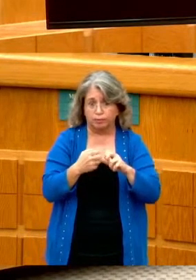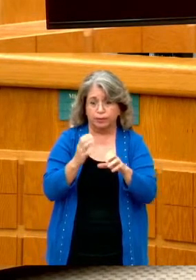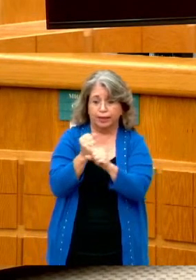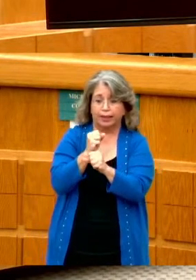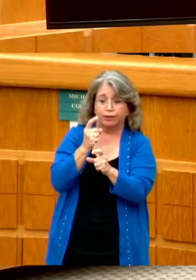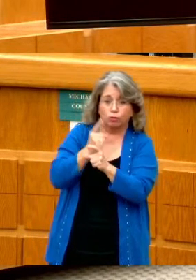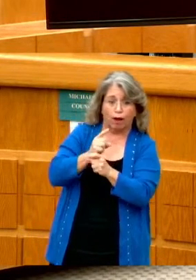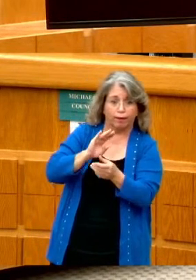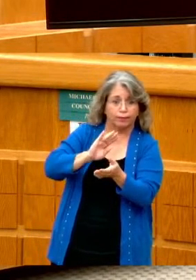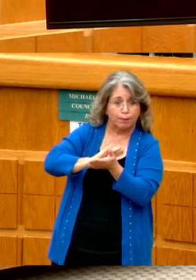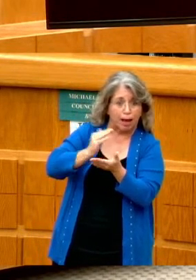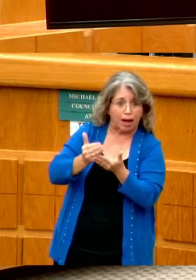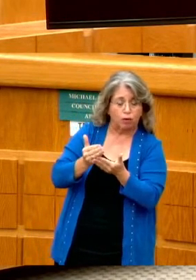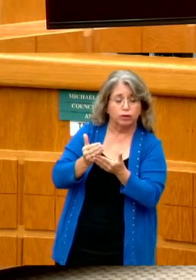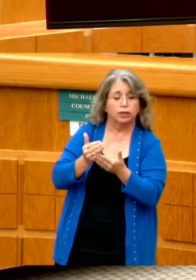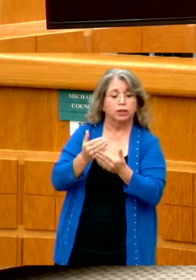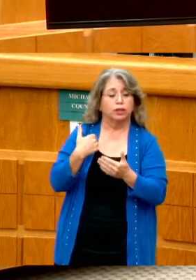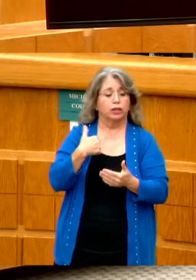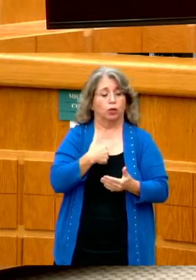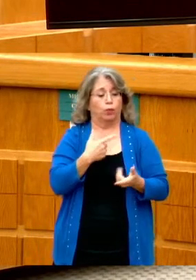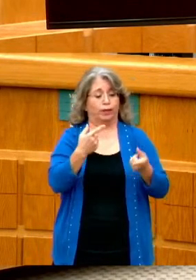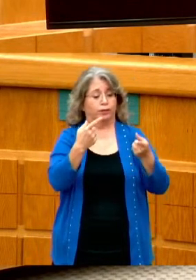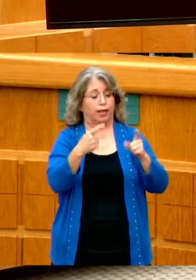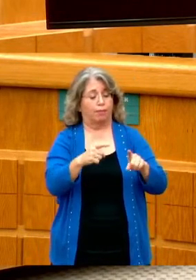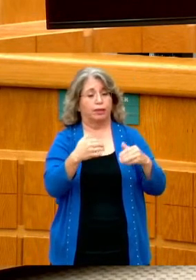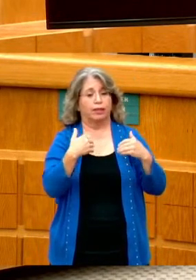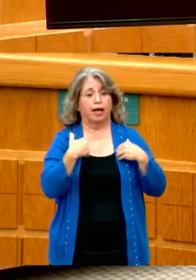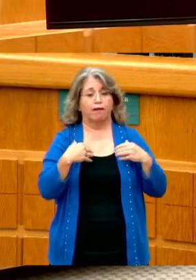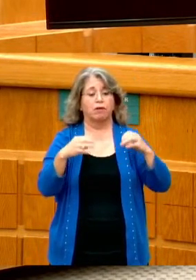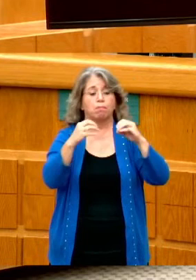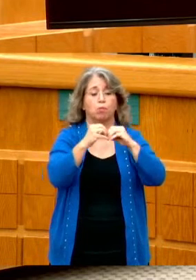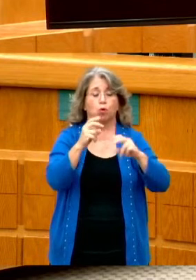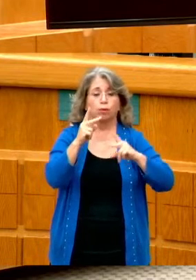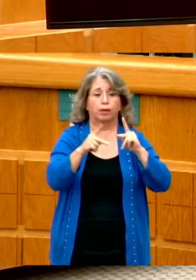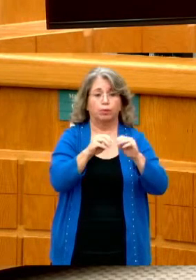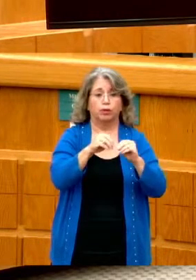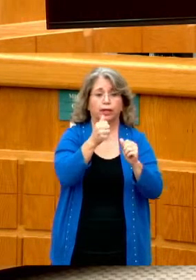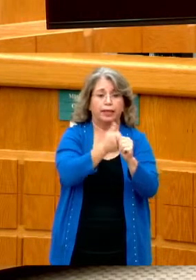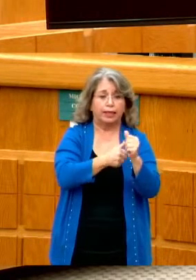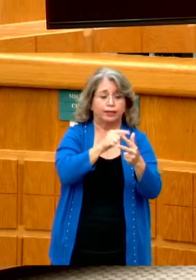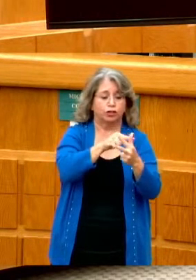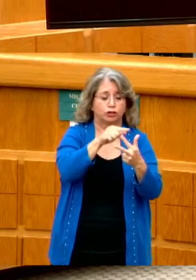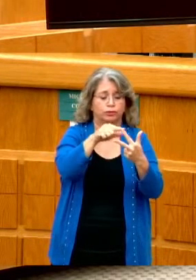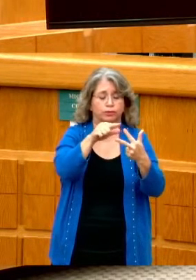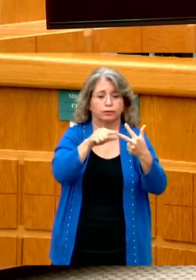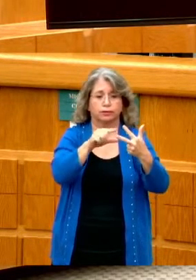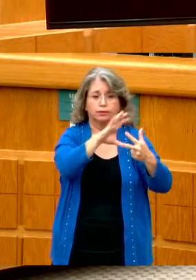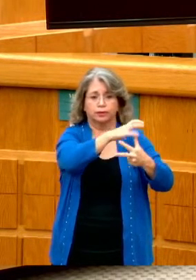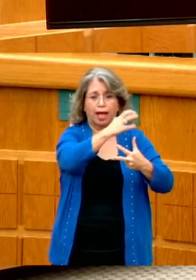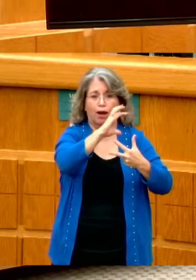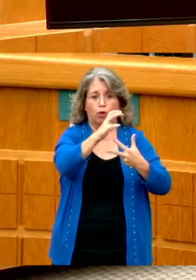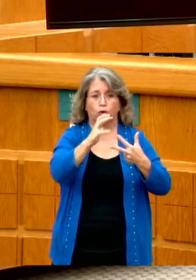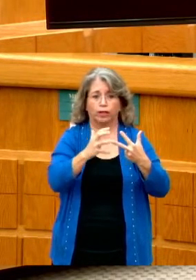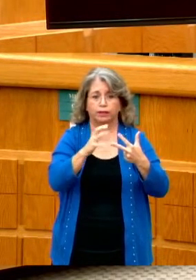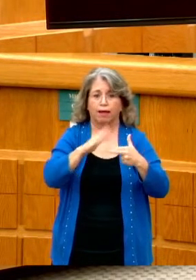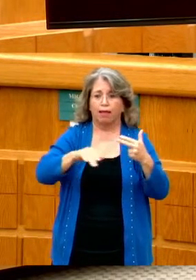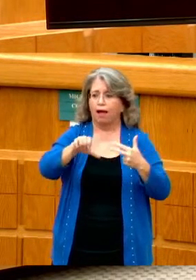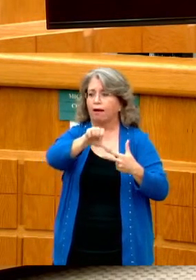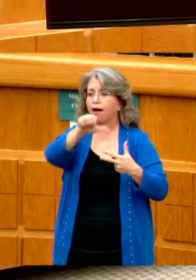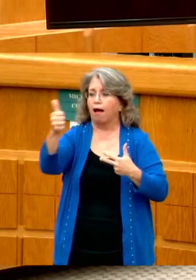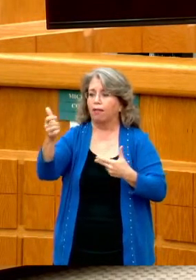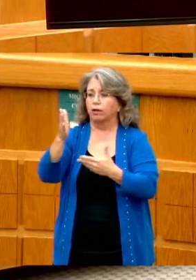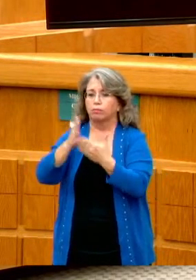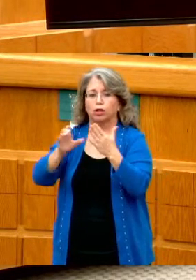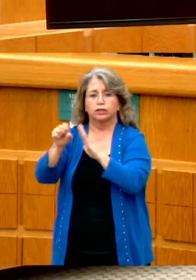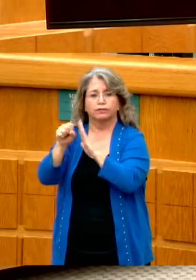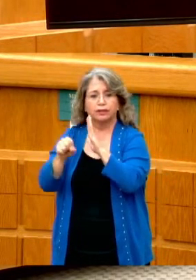We just happen to have more folks in each of these priority categories than any other part of the state. That's what makes